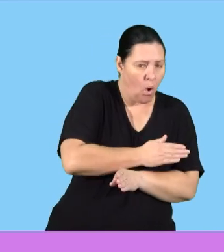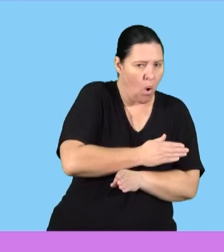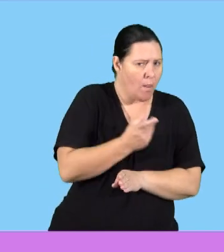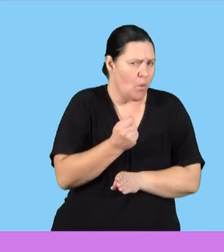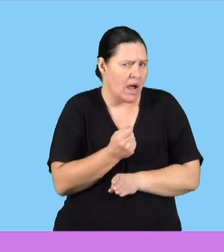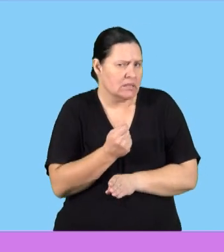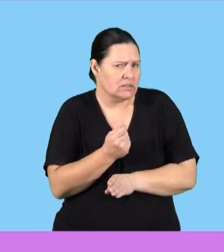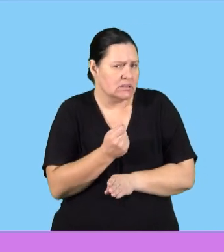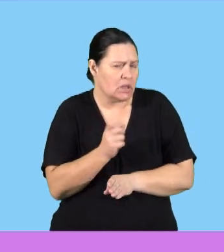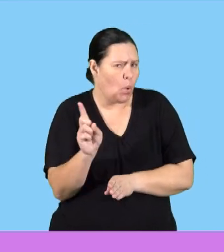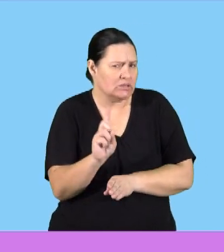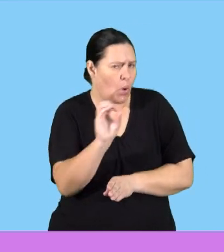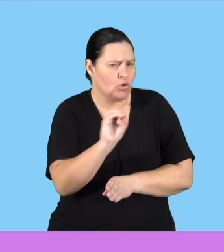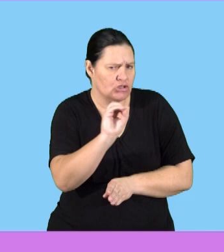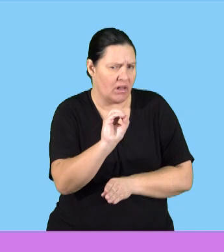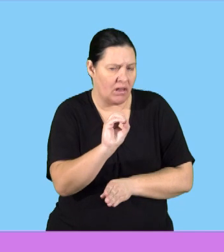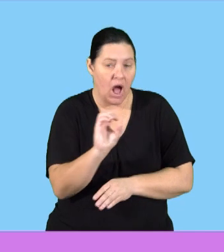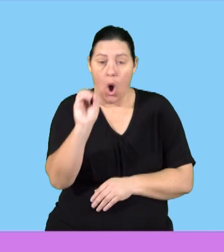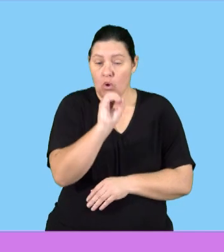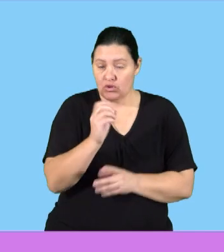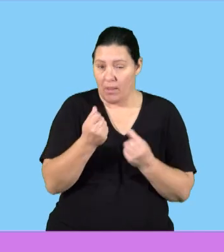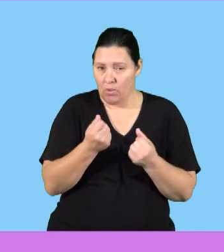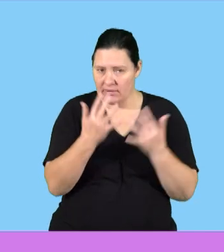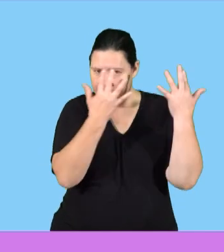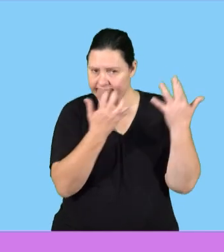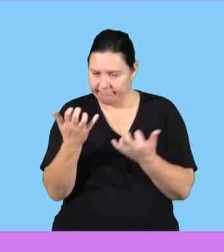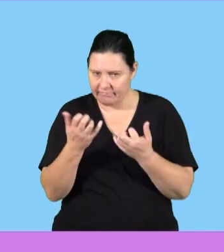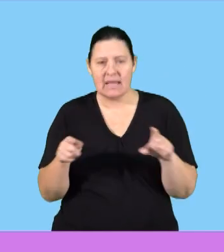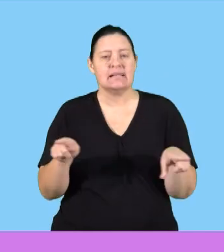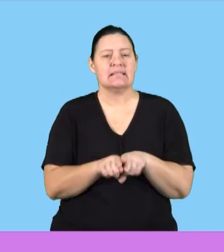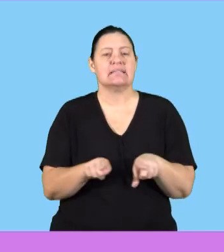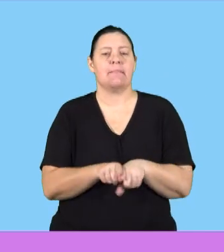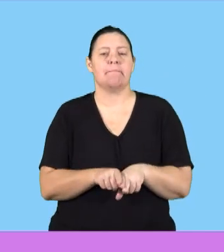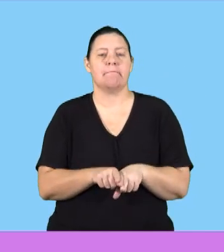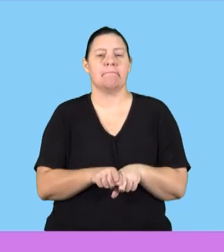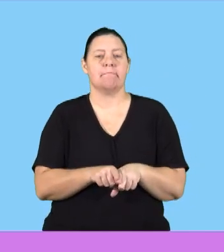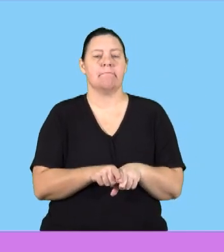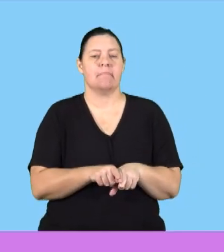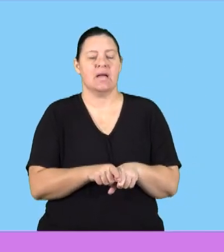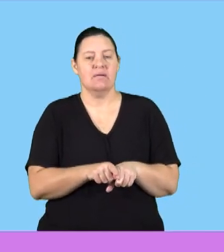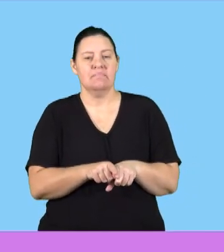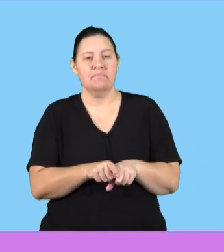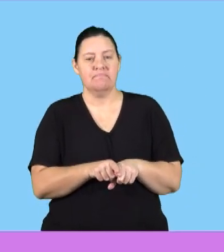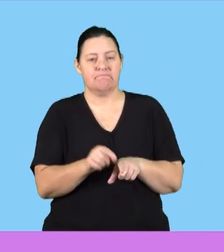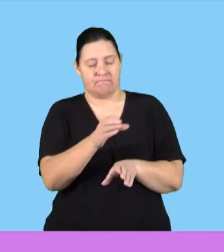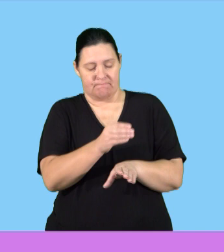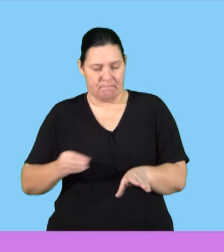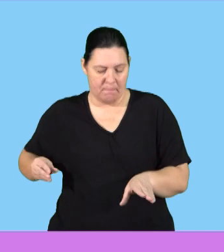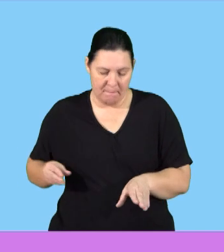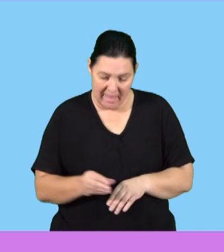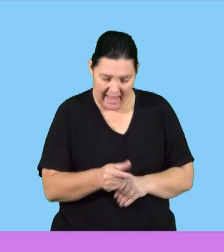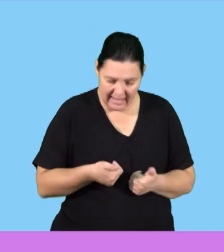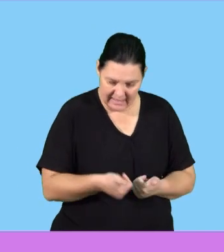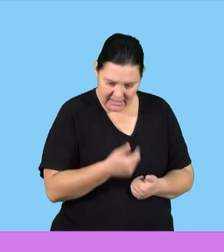original price? So to calculate the original price, just like taking back that slice of cake, we are going